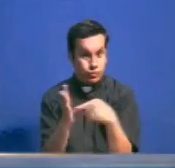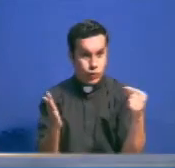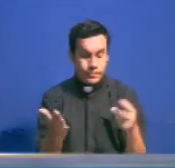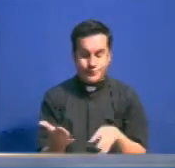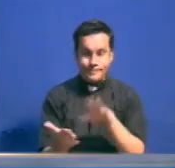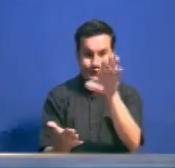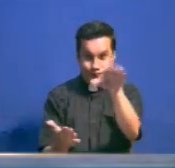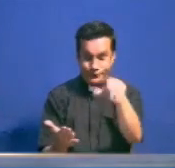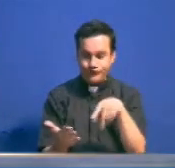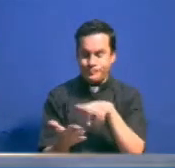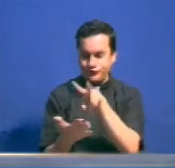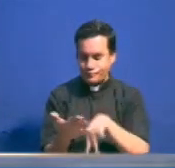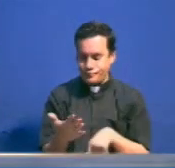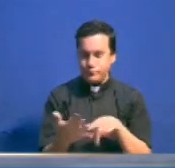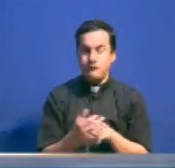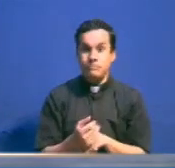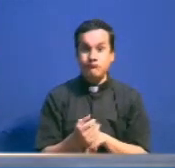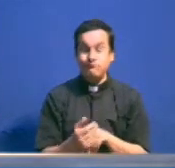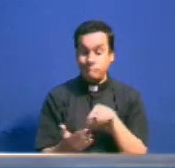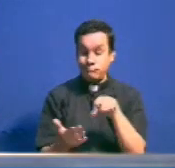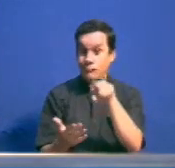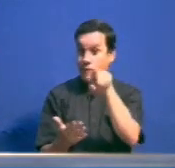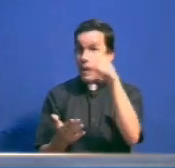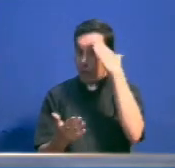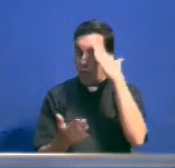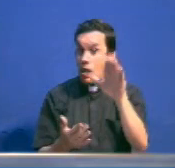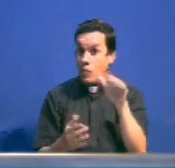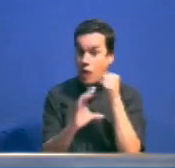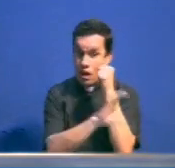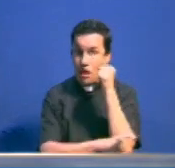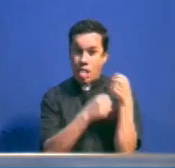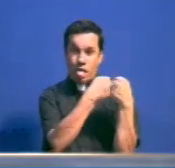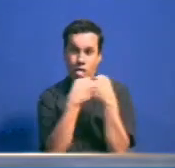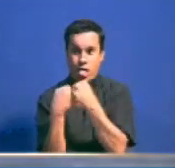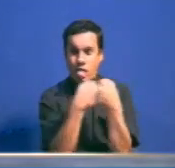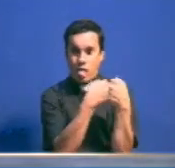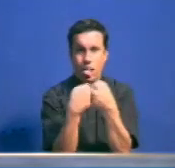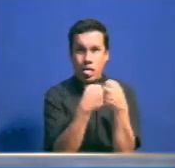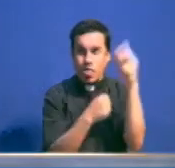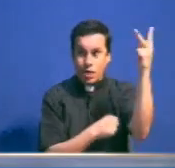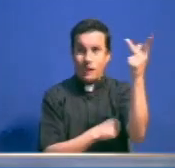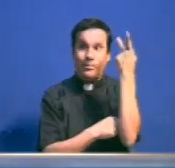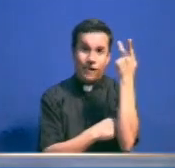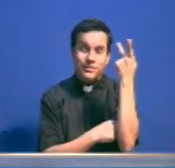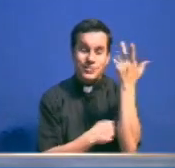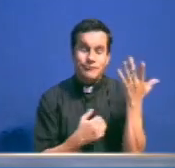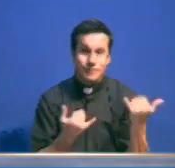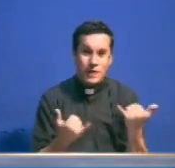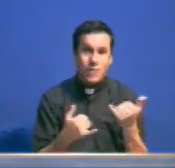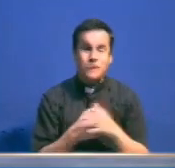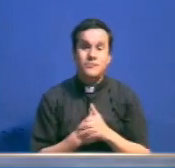As you're aware, our country is facing an unprecedented time of history when we are